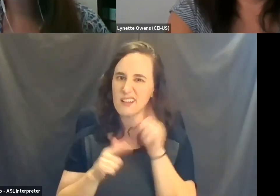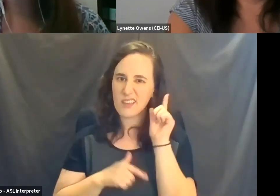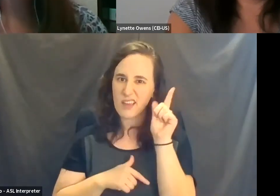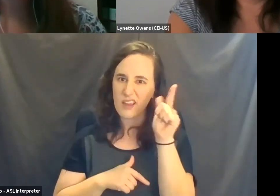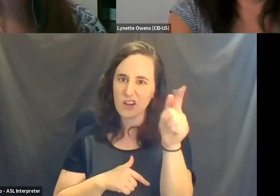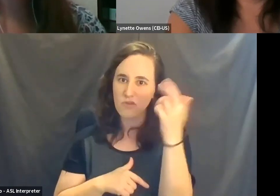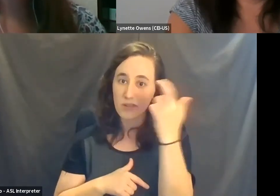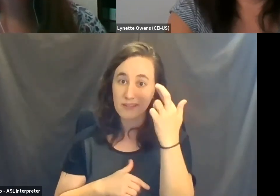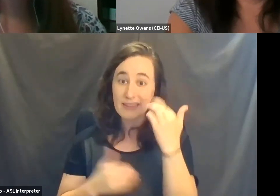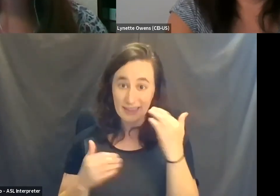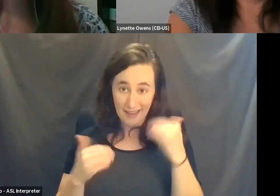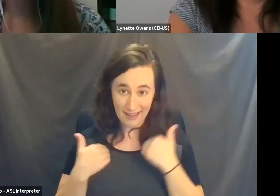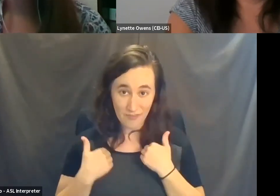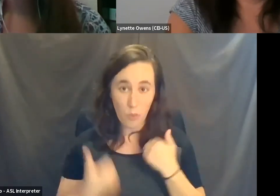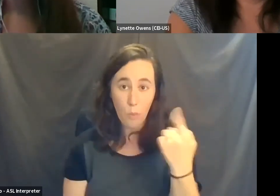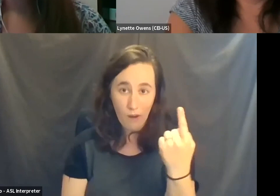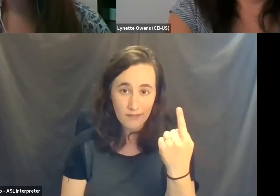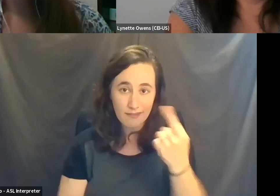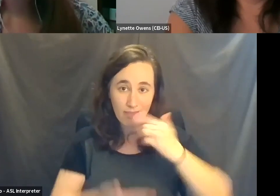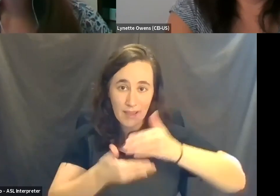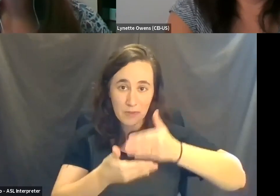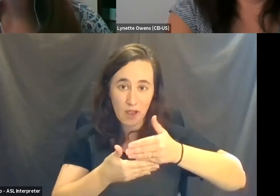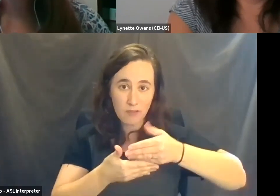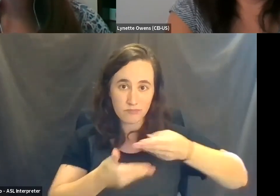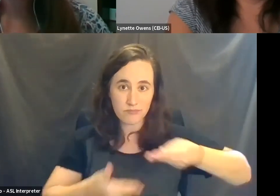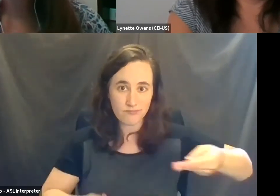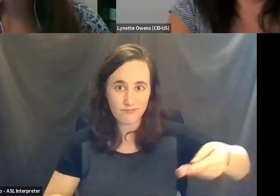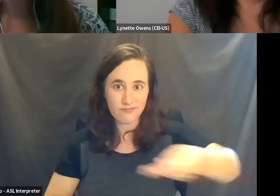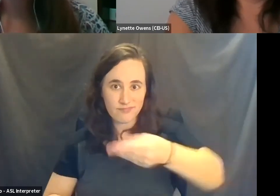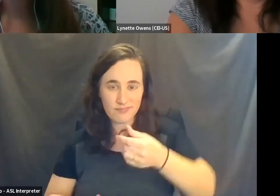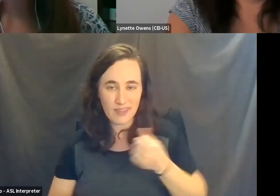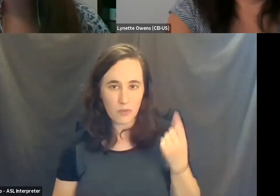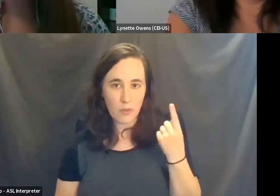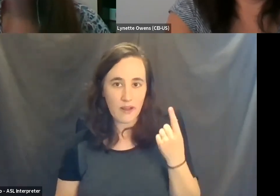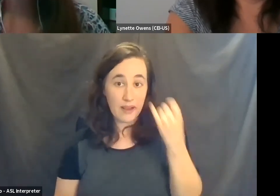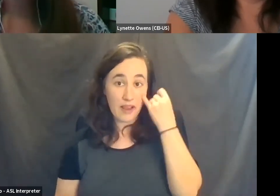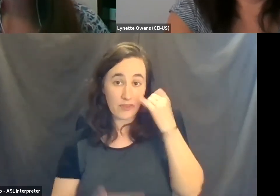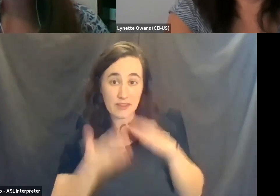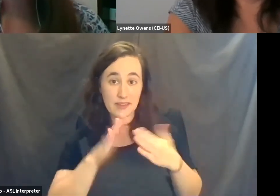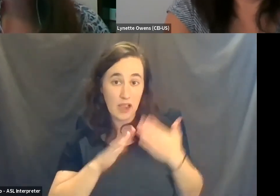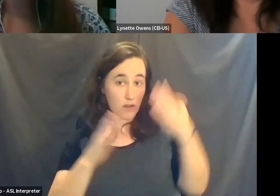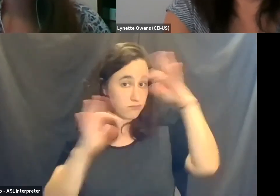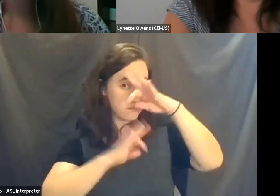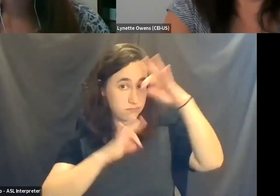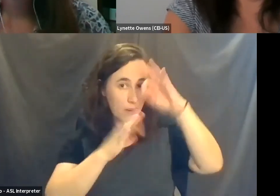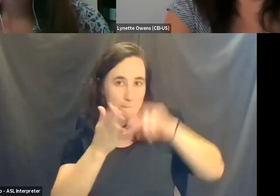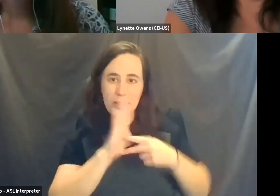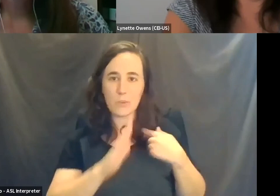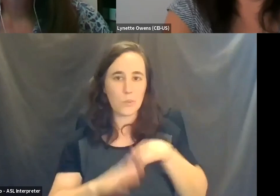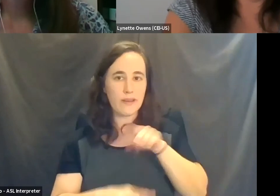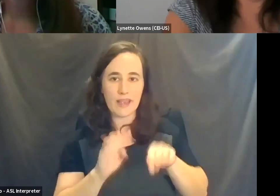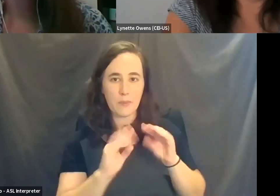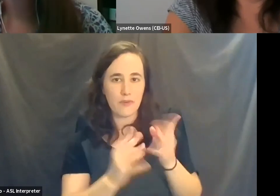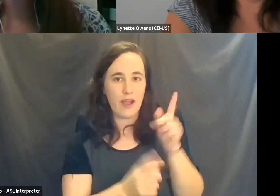into it's one device being shared among many. And not knowing that means that we can't accommodate for that. And you